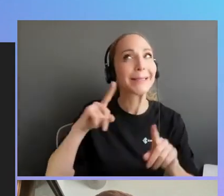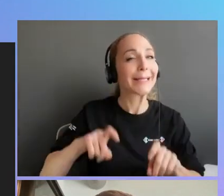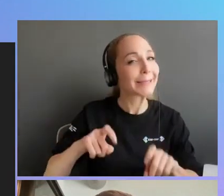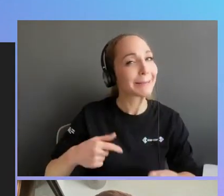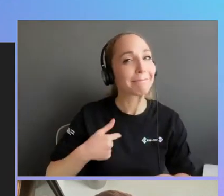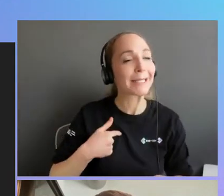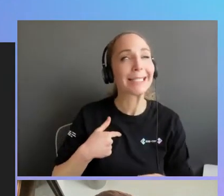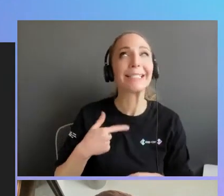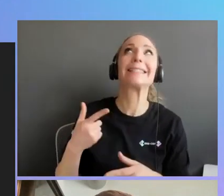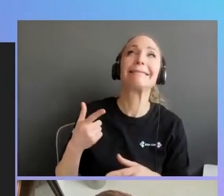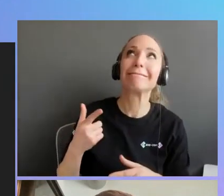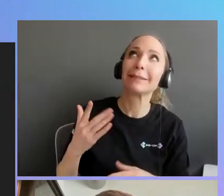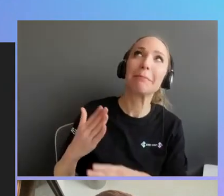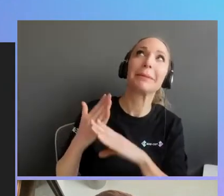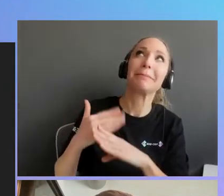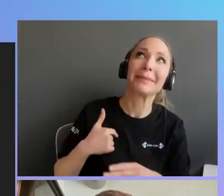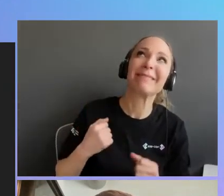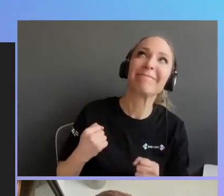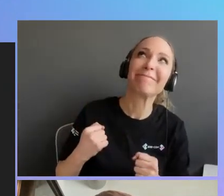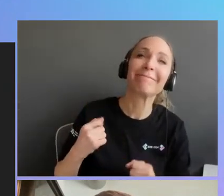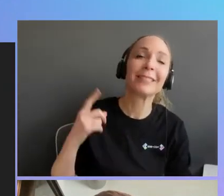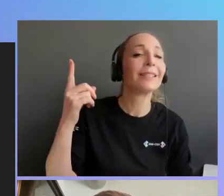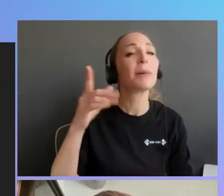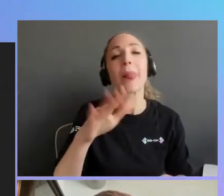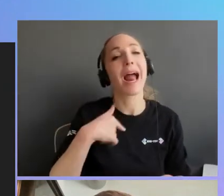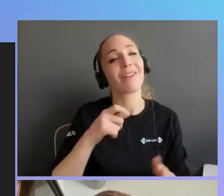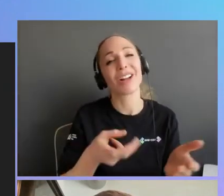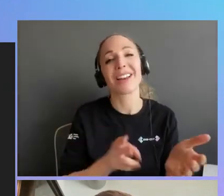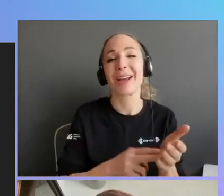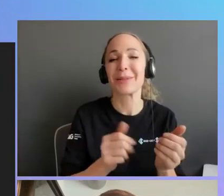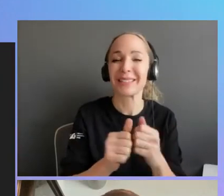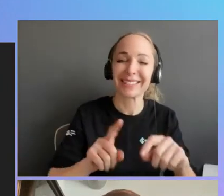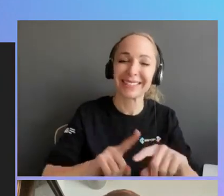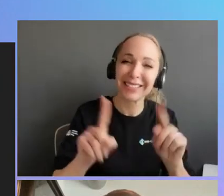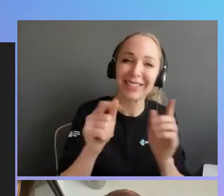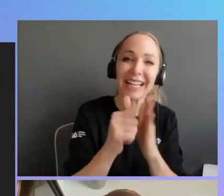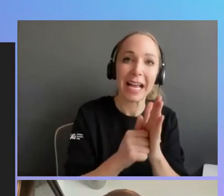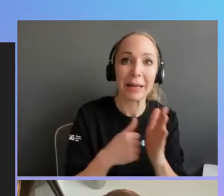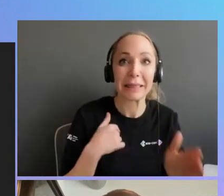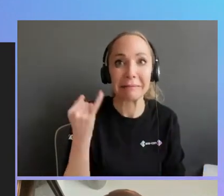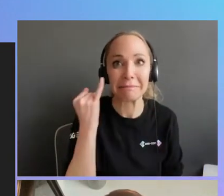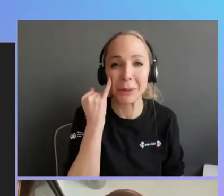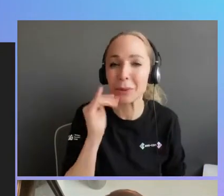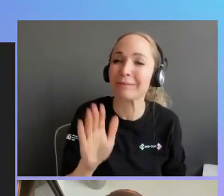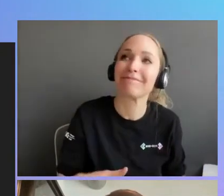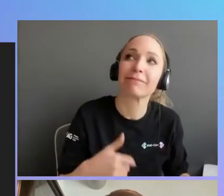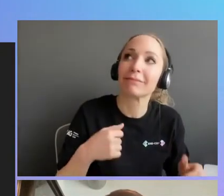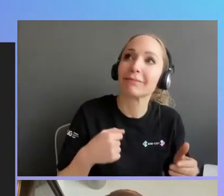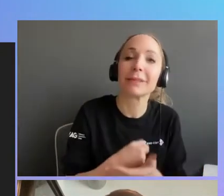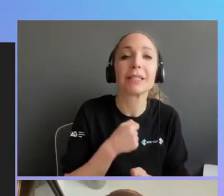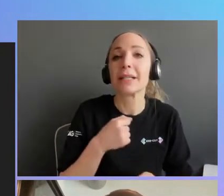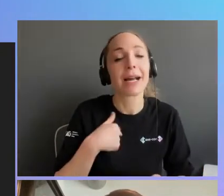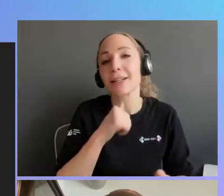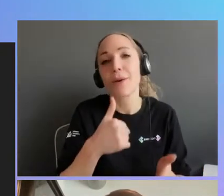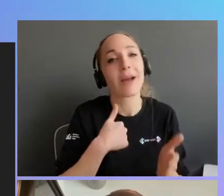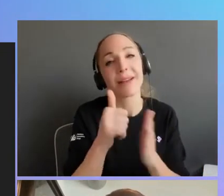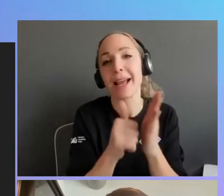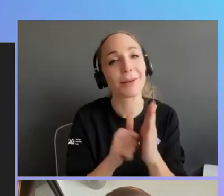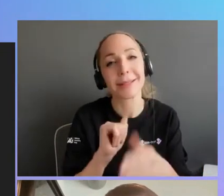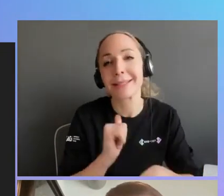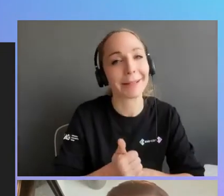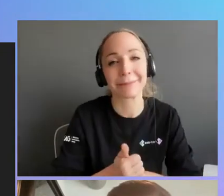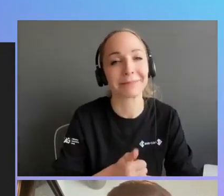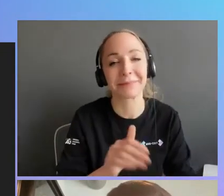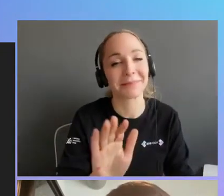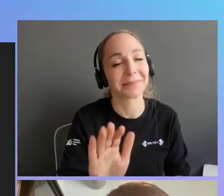All right. I need to log in with a different account, I suppose. All right. So I don't have an account set up, but I will show you a quick video of